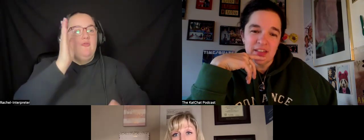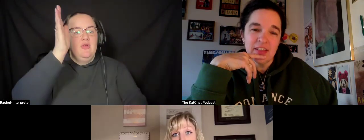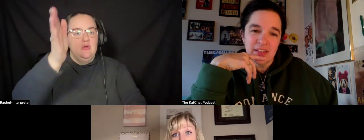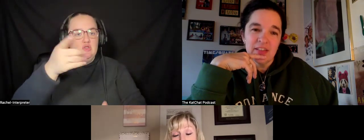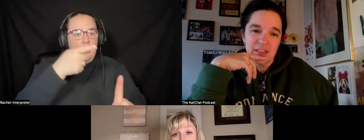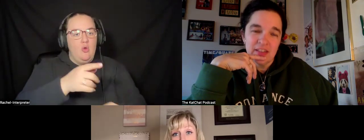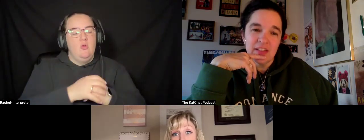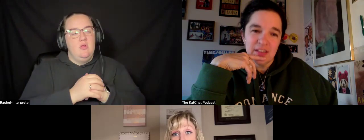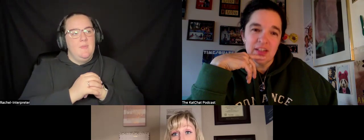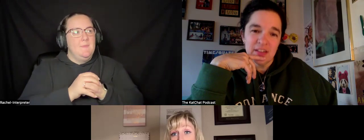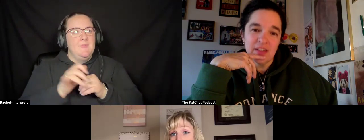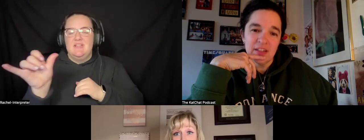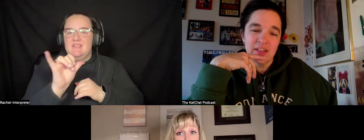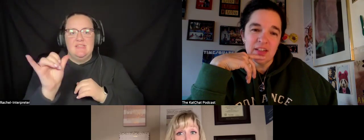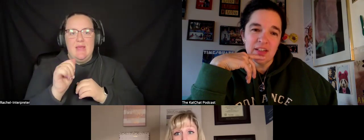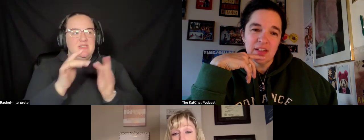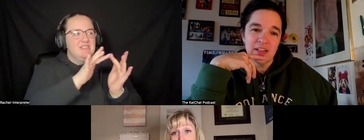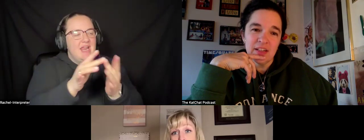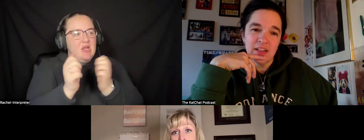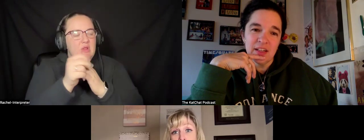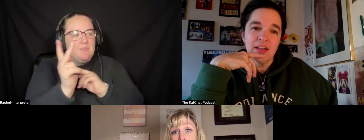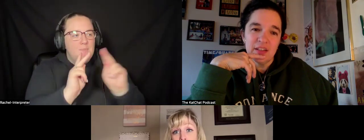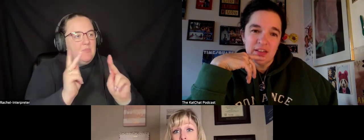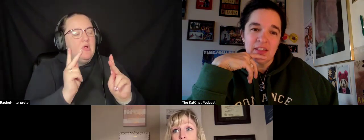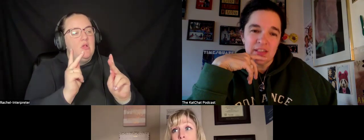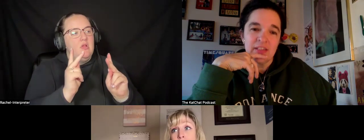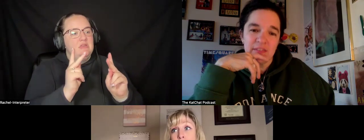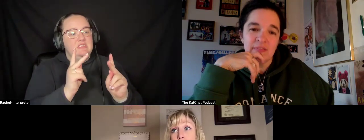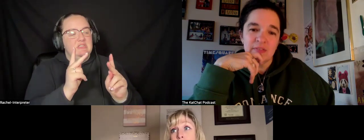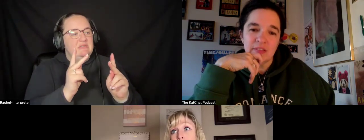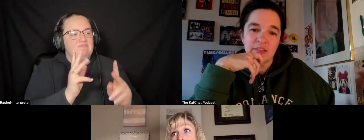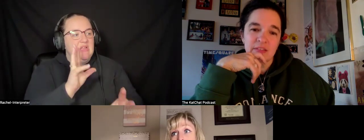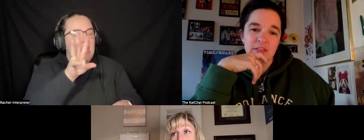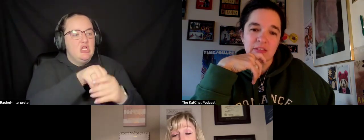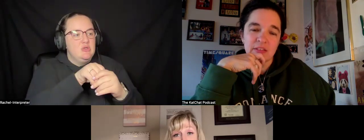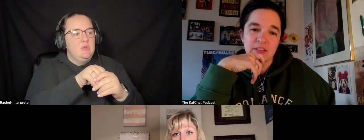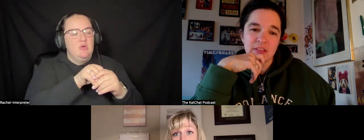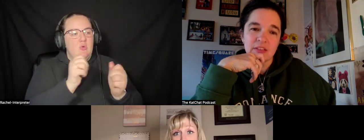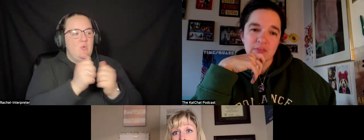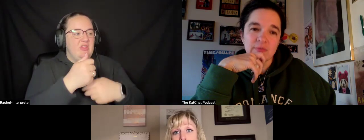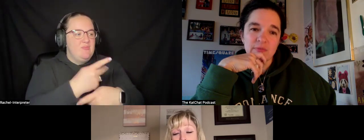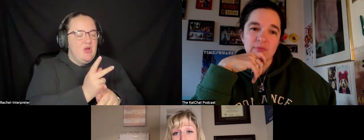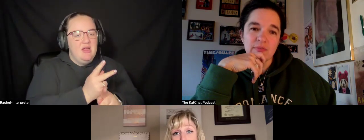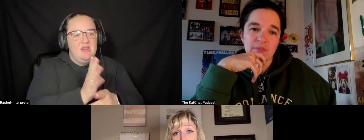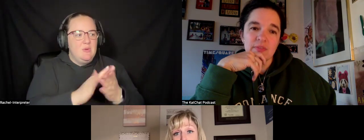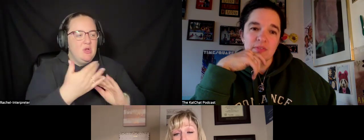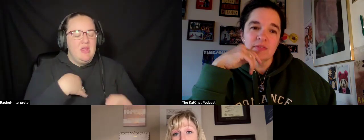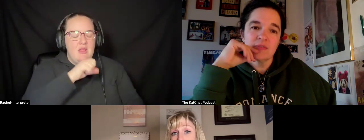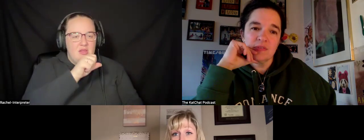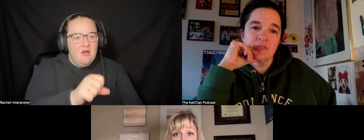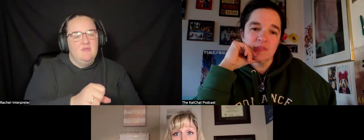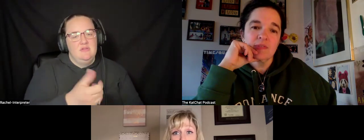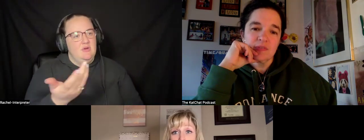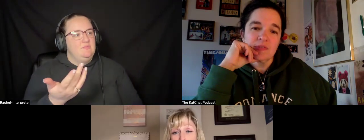to connect with people who contribute in any way to the product and community that I love. And so whether